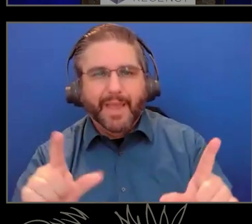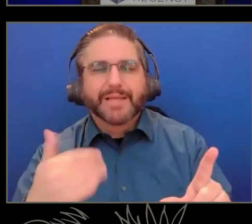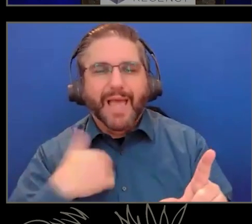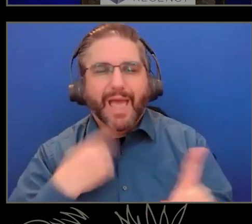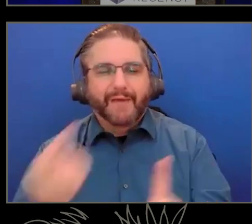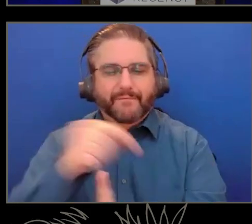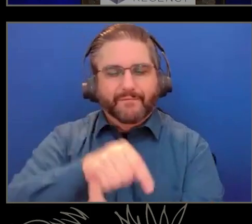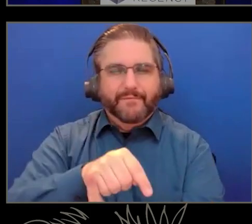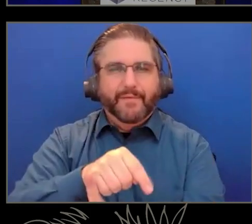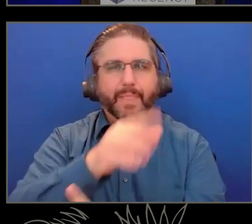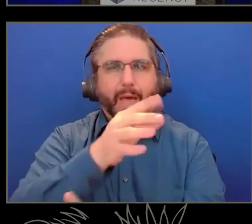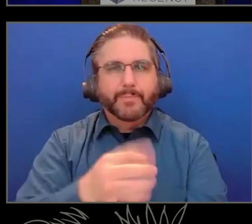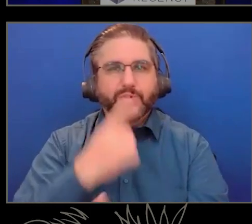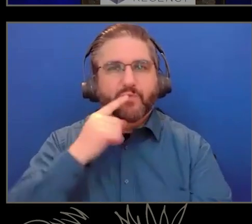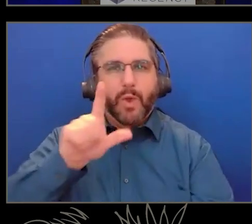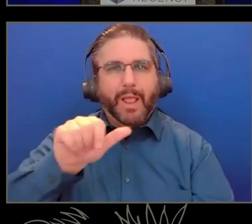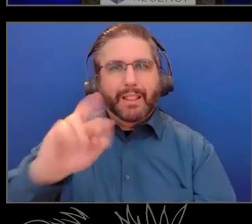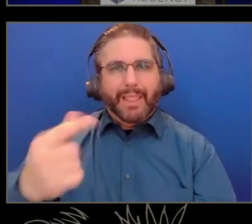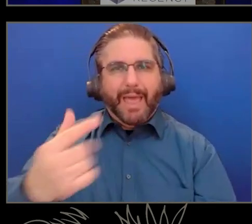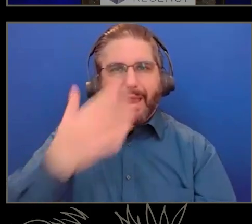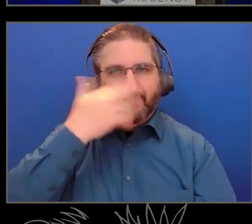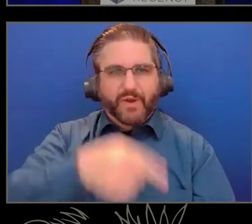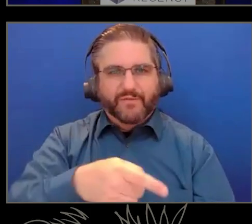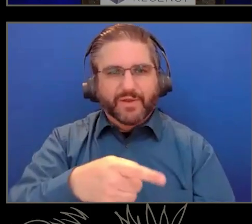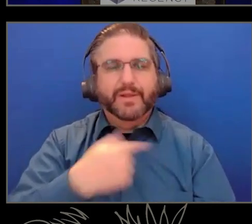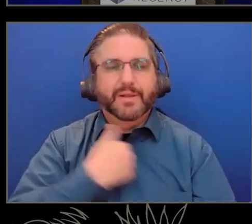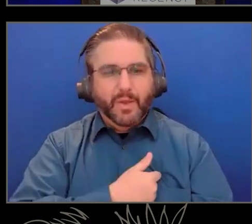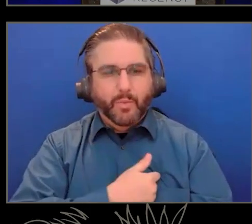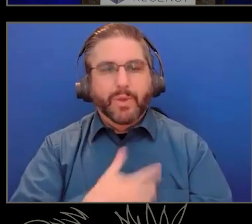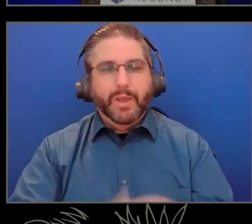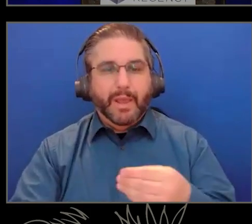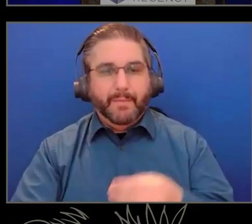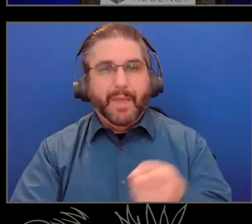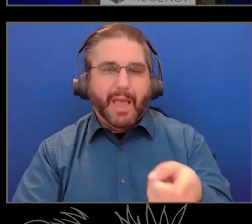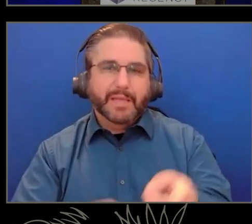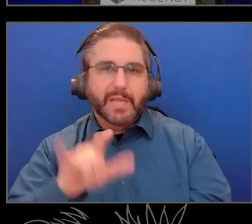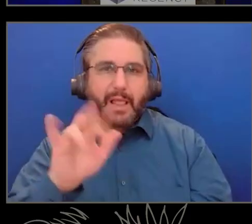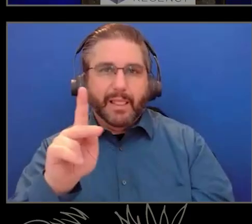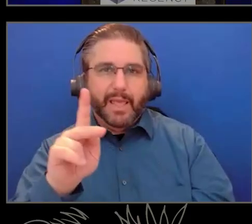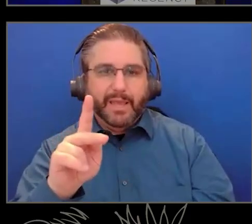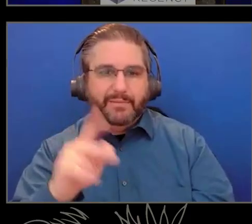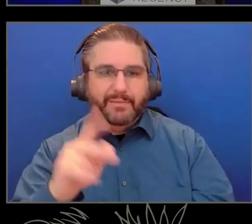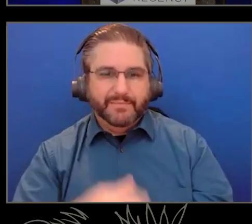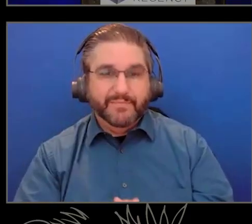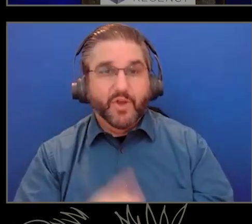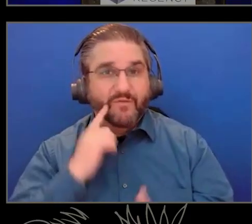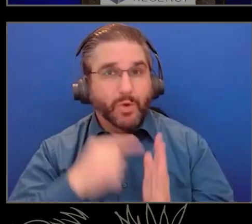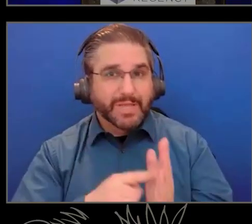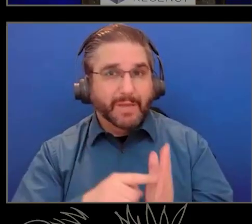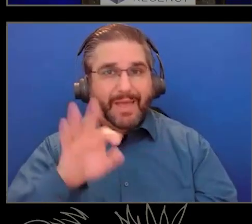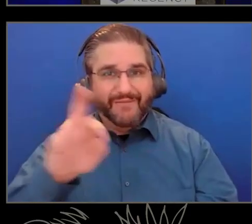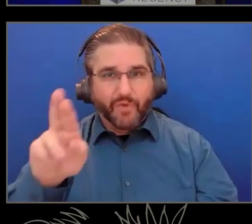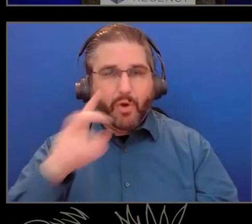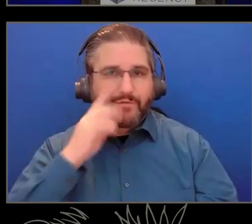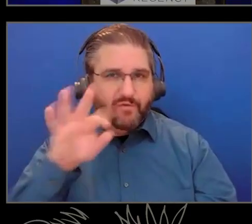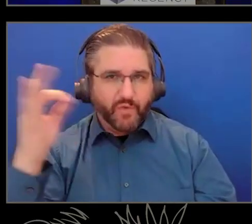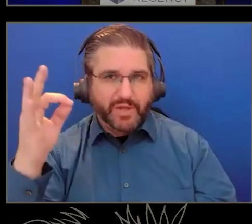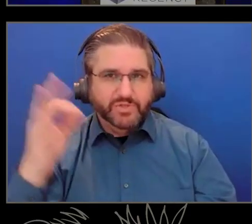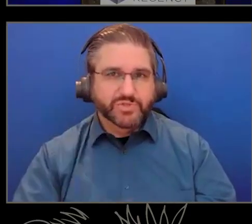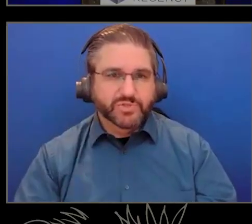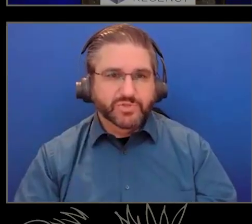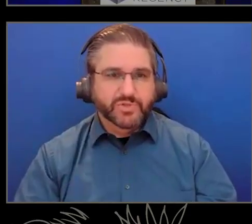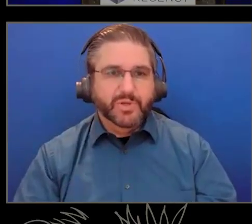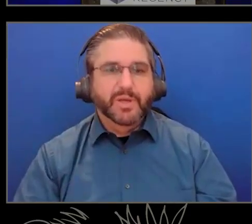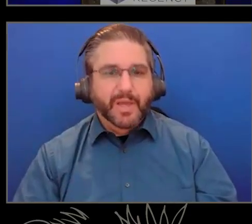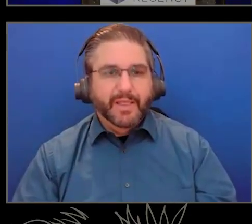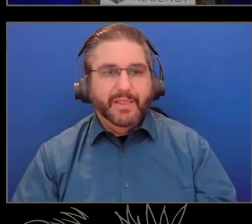going to use the about us one. And so then we can pass in a lang. So we'll say French. And so now we're going to go French mode. We're going to go to French/about